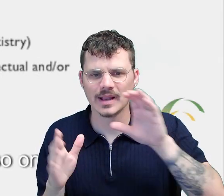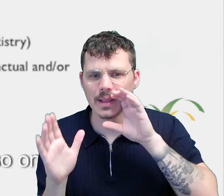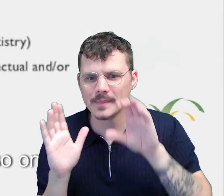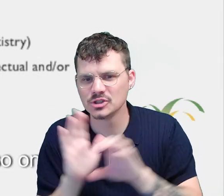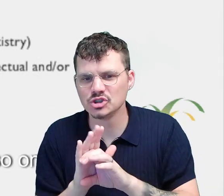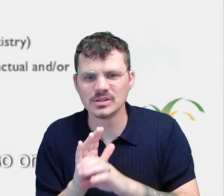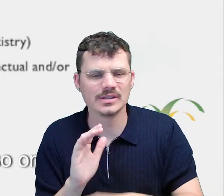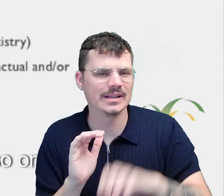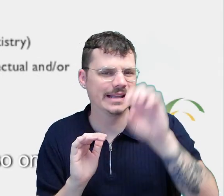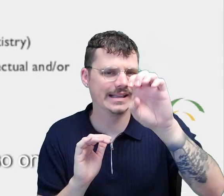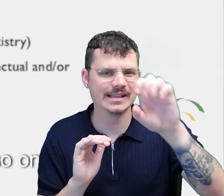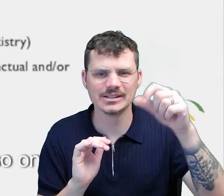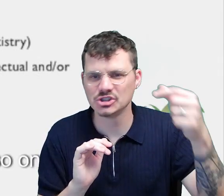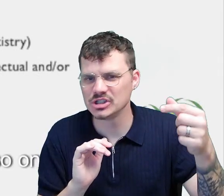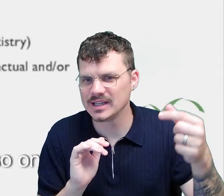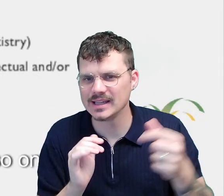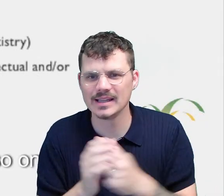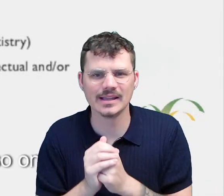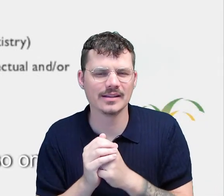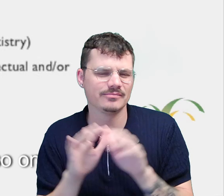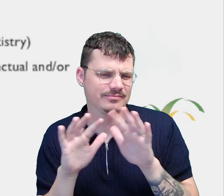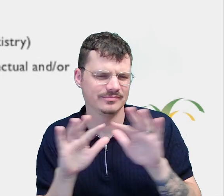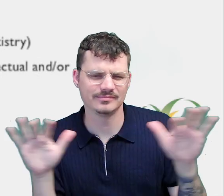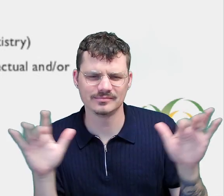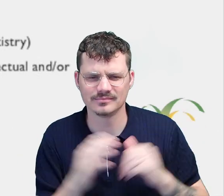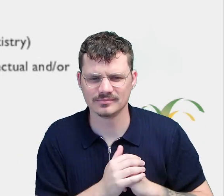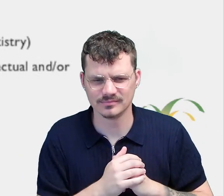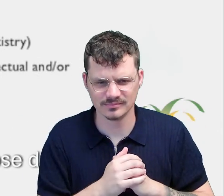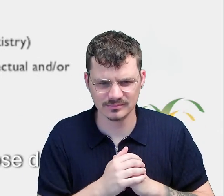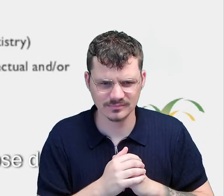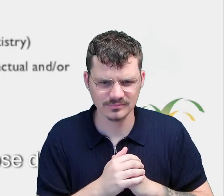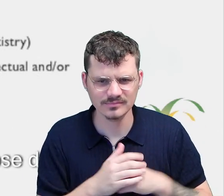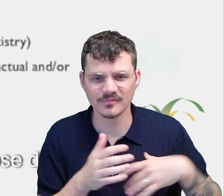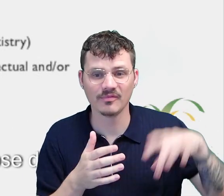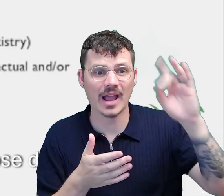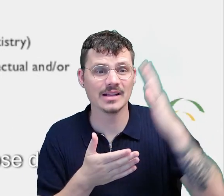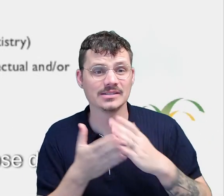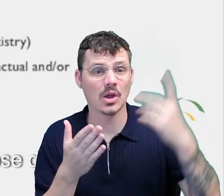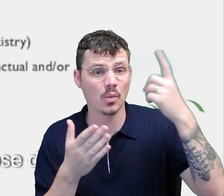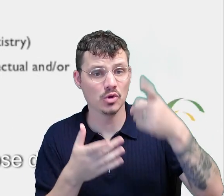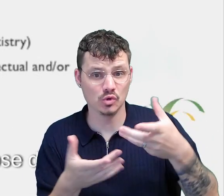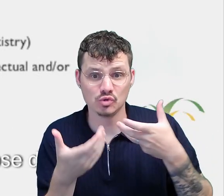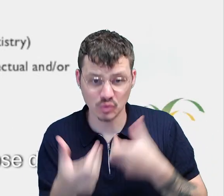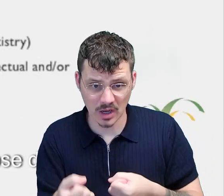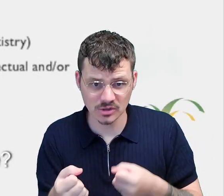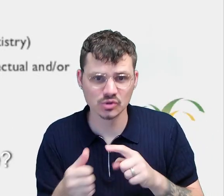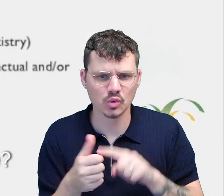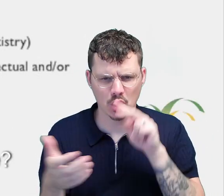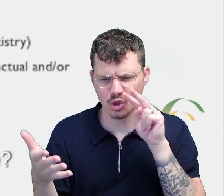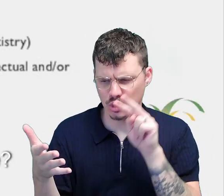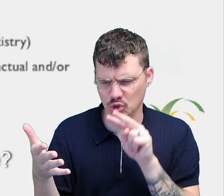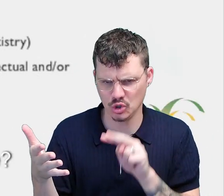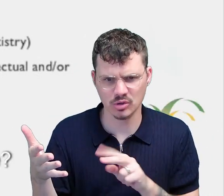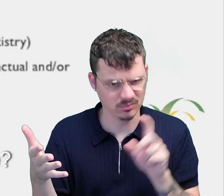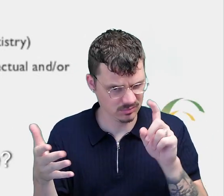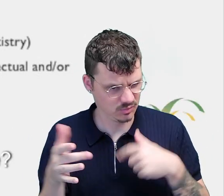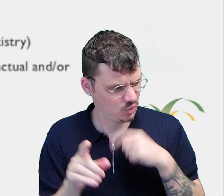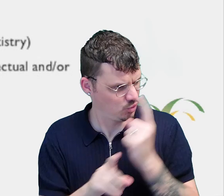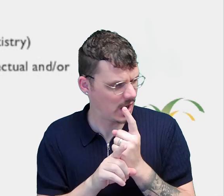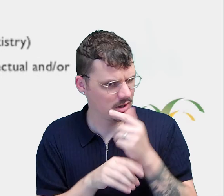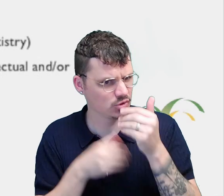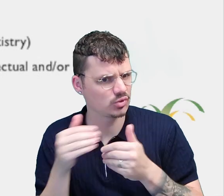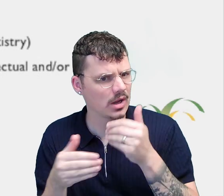imaging reports, the EEG reads, and so on. Find someone you can trust to look at those data. Say, are we on the right track